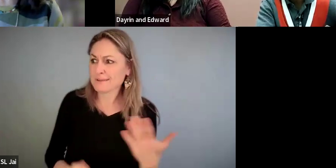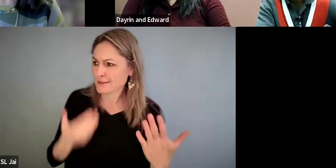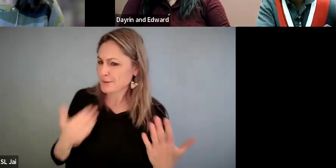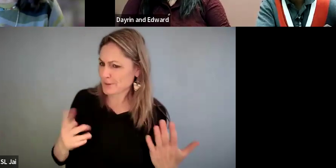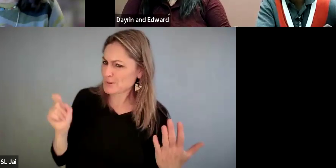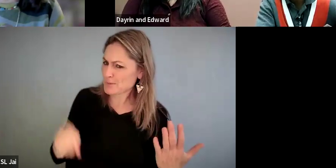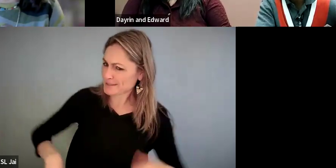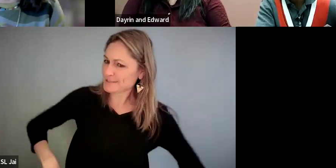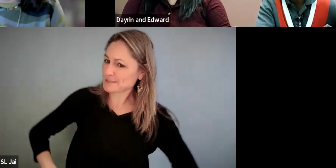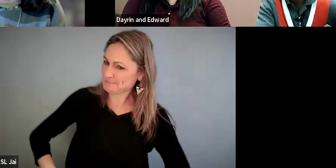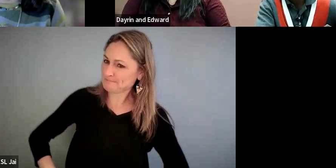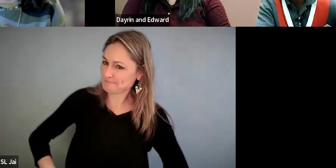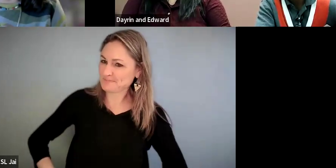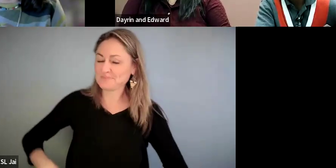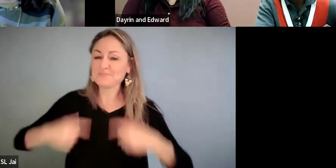question.